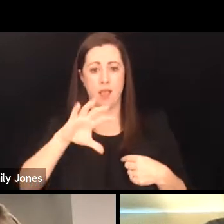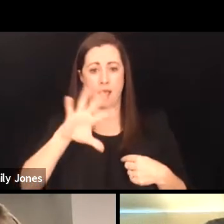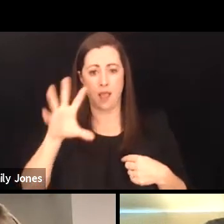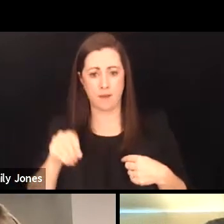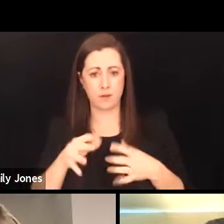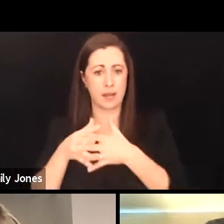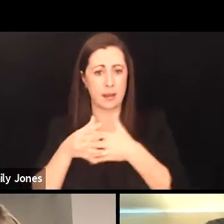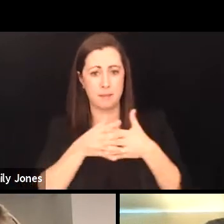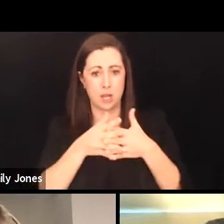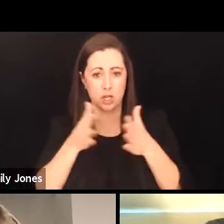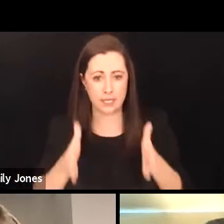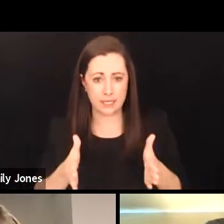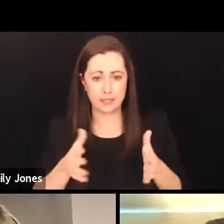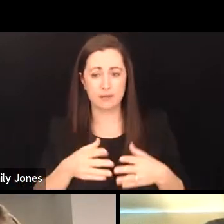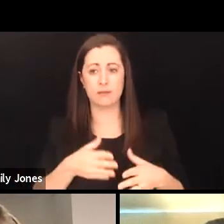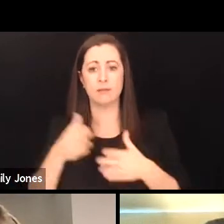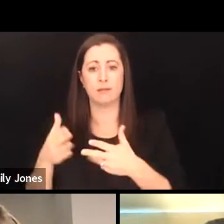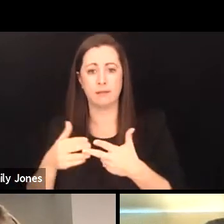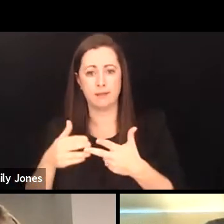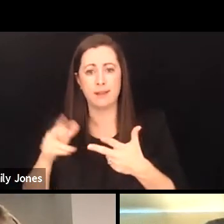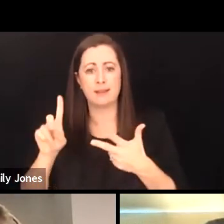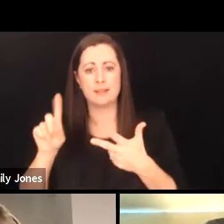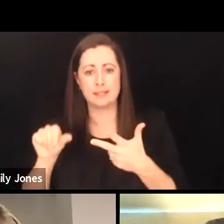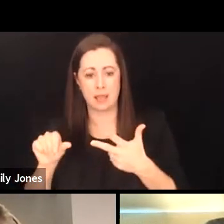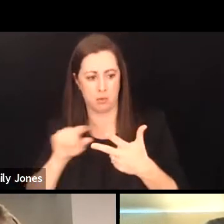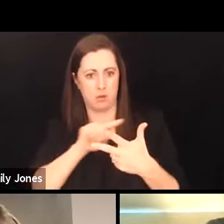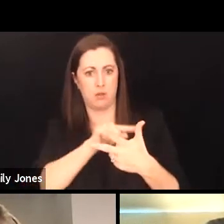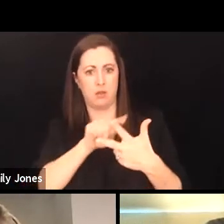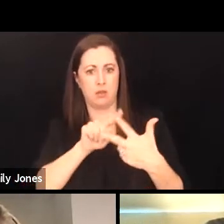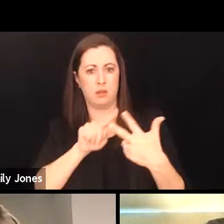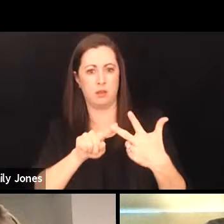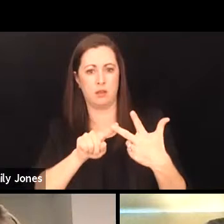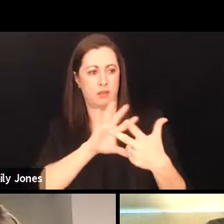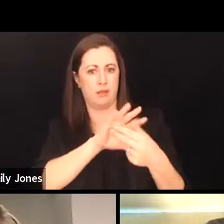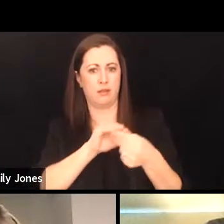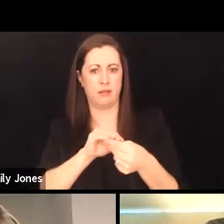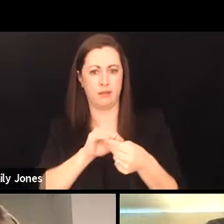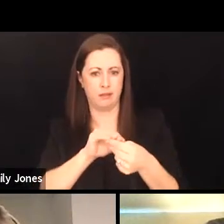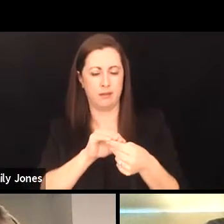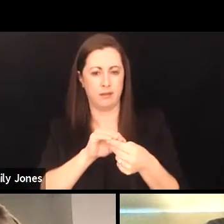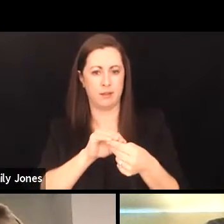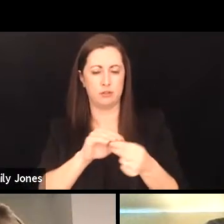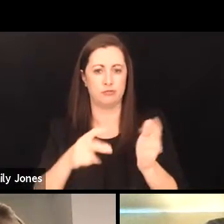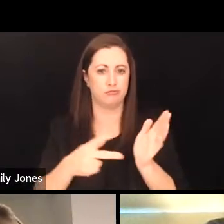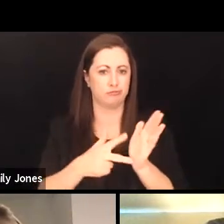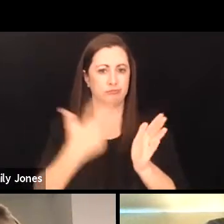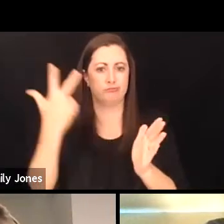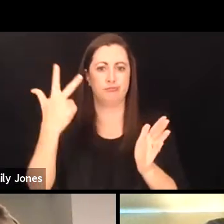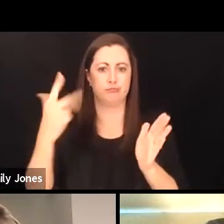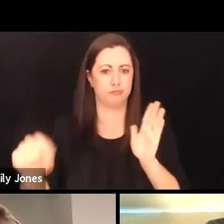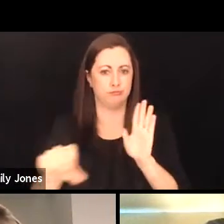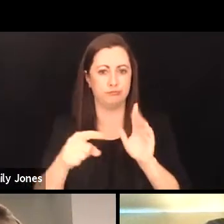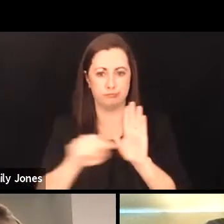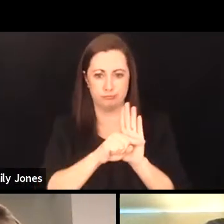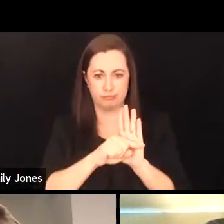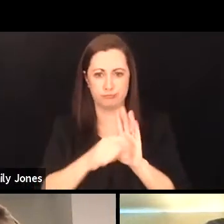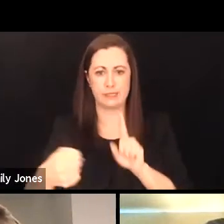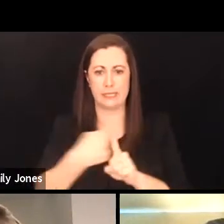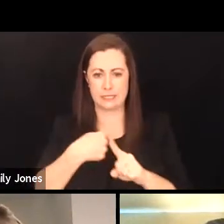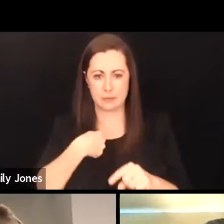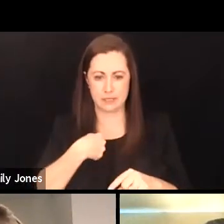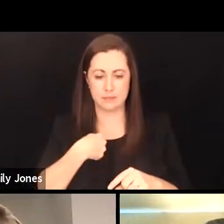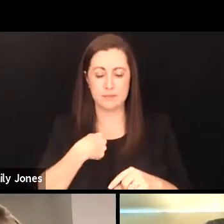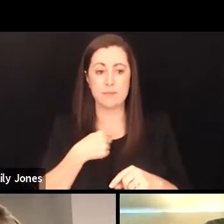African-American, I am disabled. So those three strikes are against me right there. But those three strikes don't have